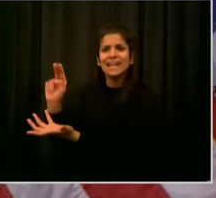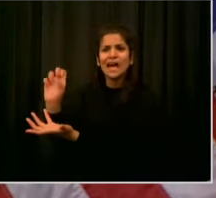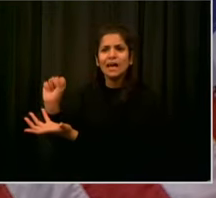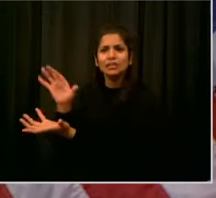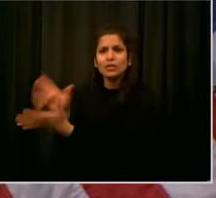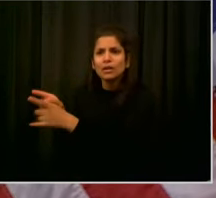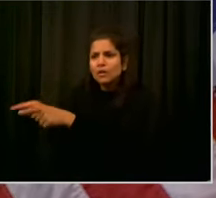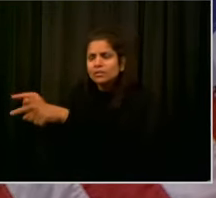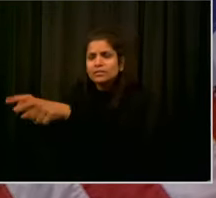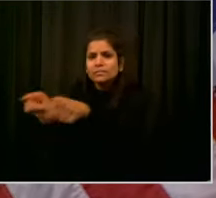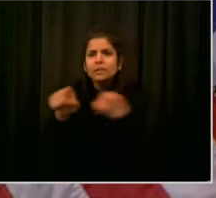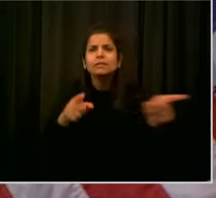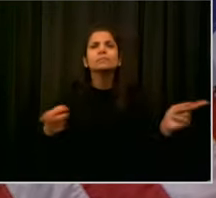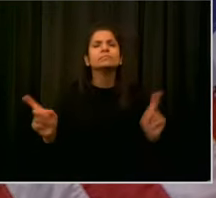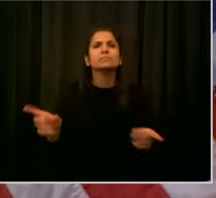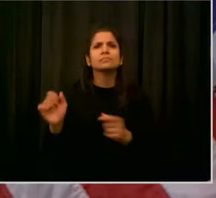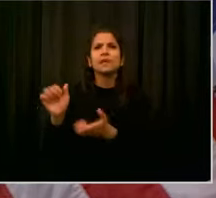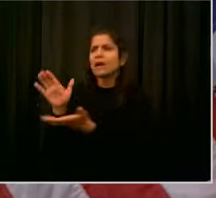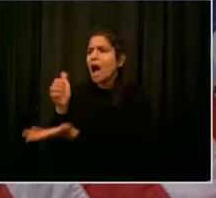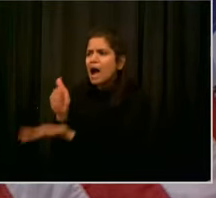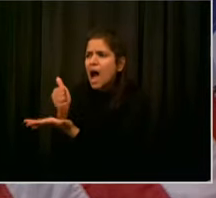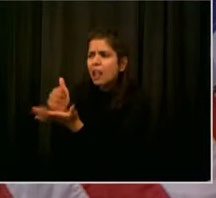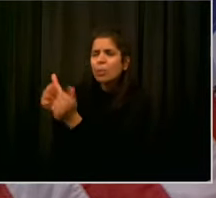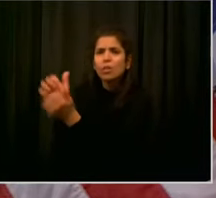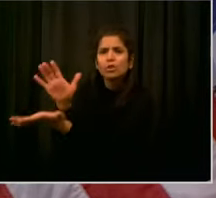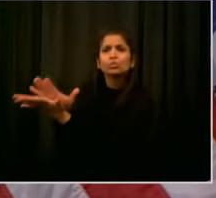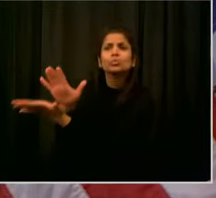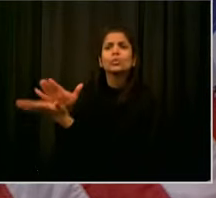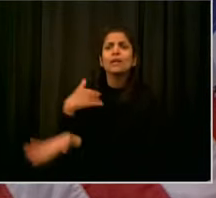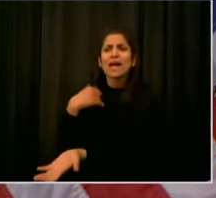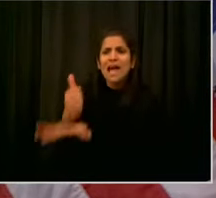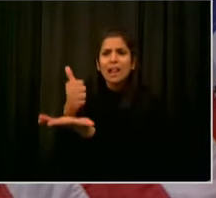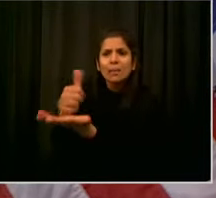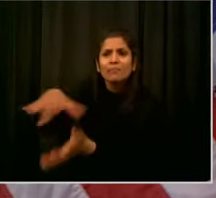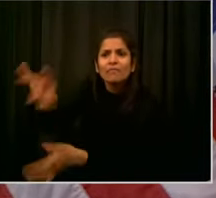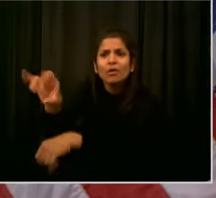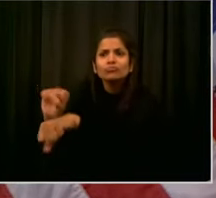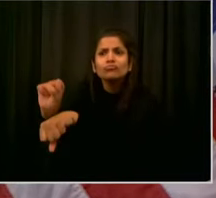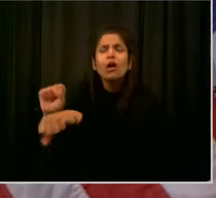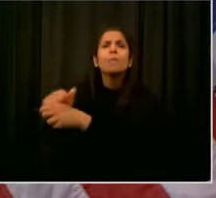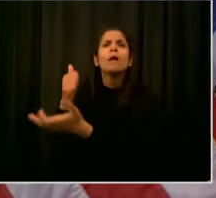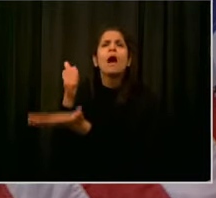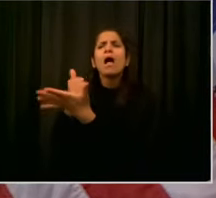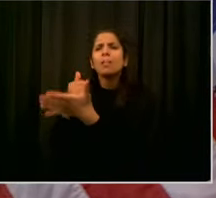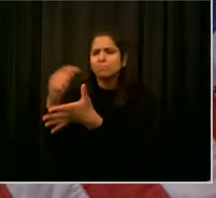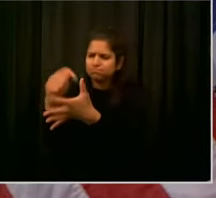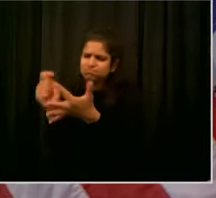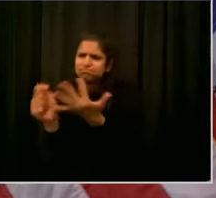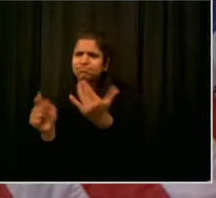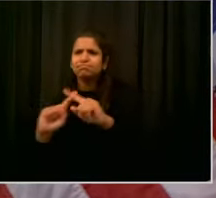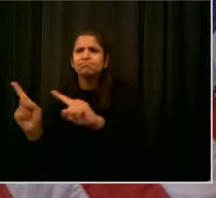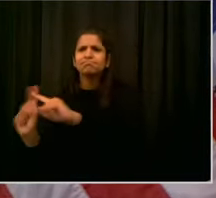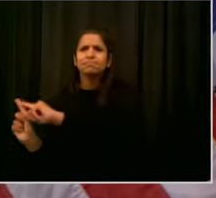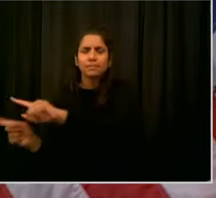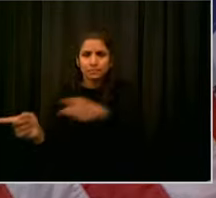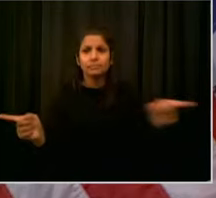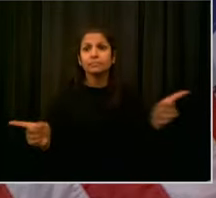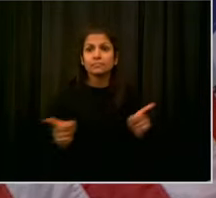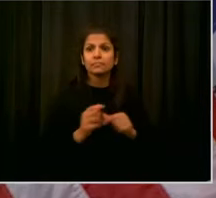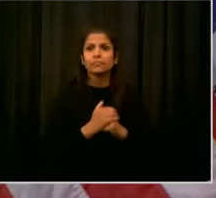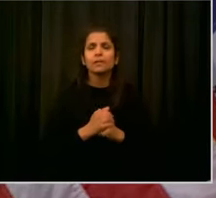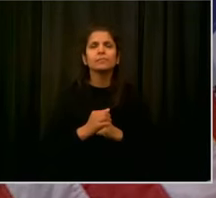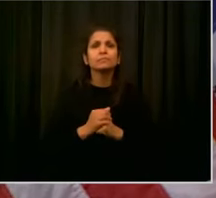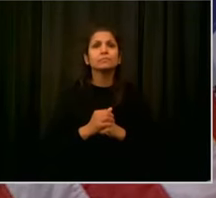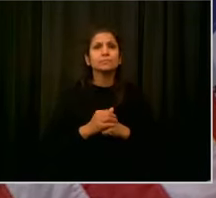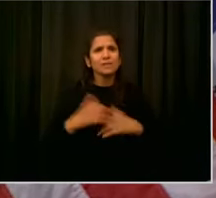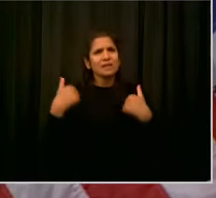family needs support. The idea is proactive, preventative, positive. That's what Commissioner Shea has laid out, and that is the